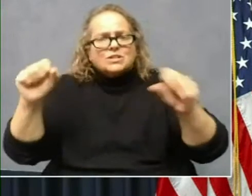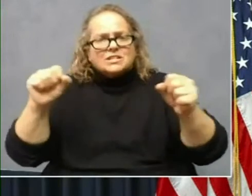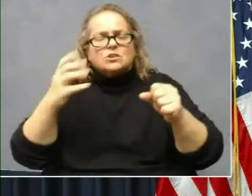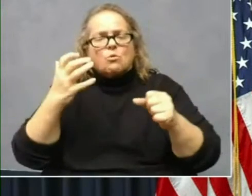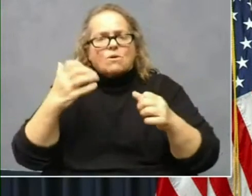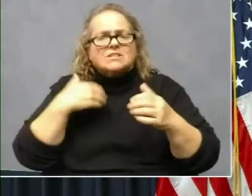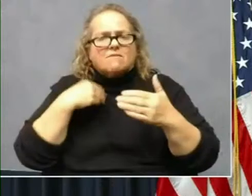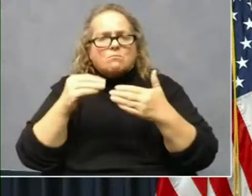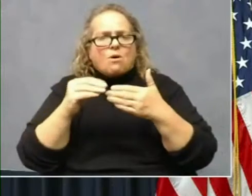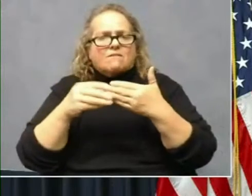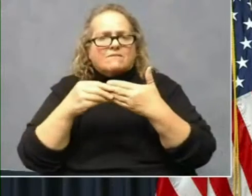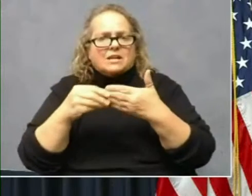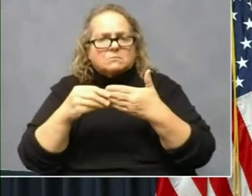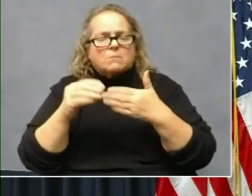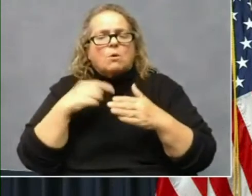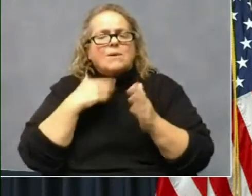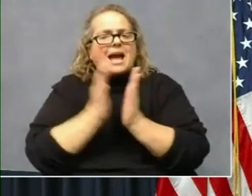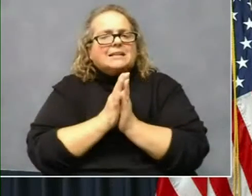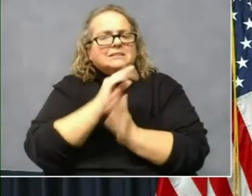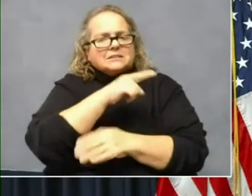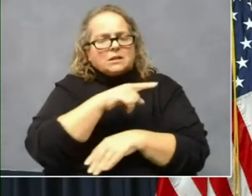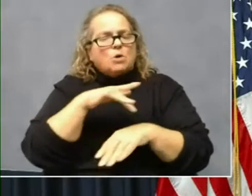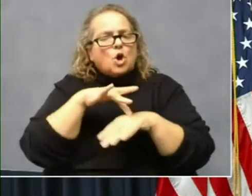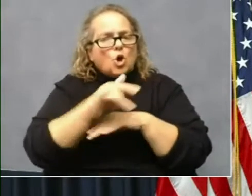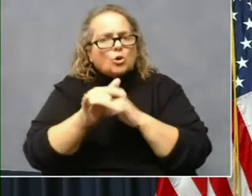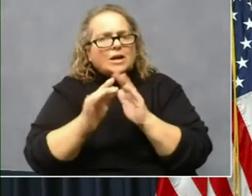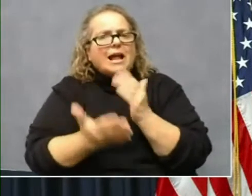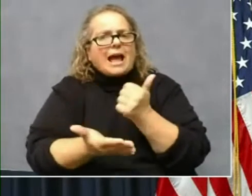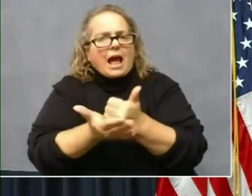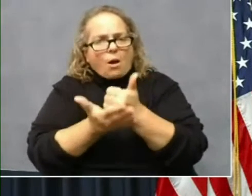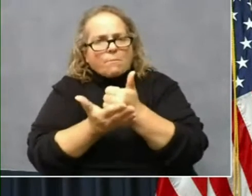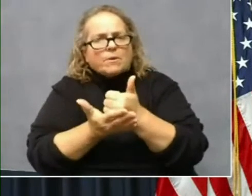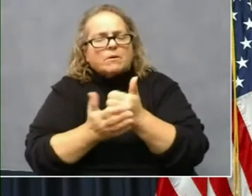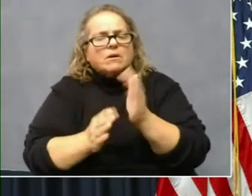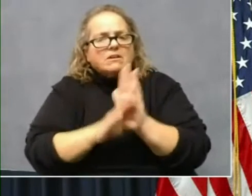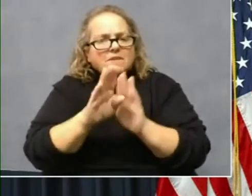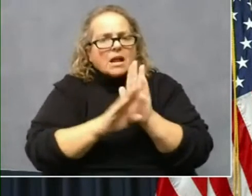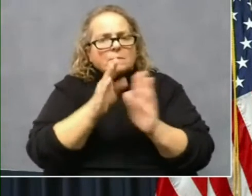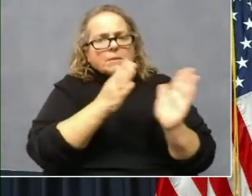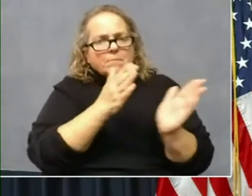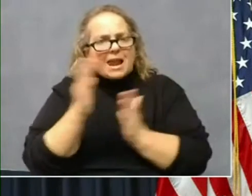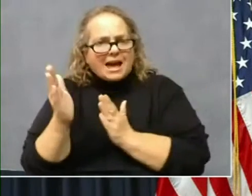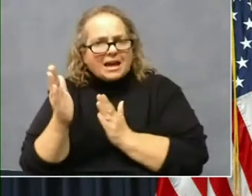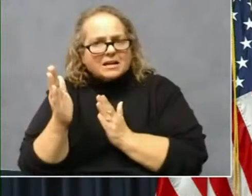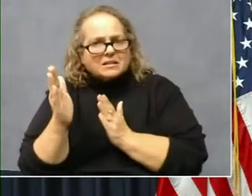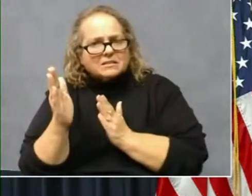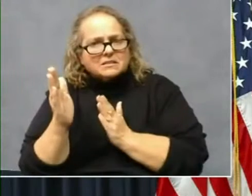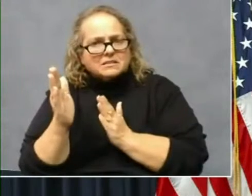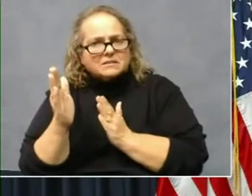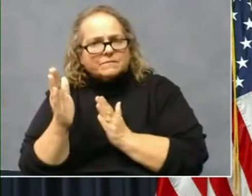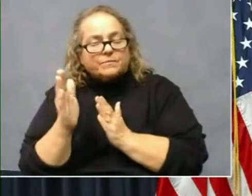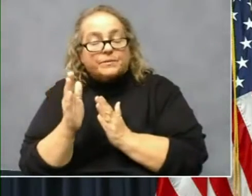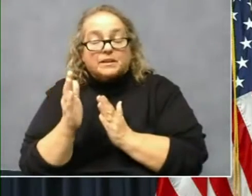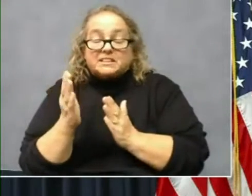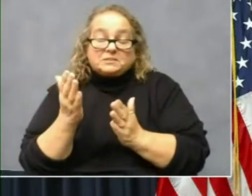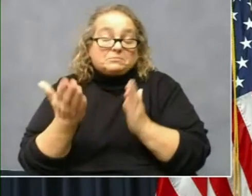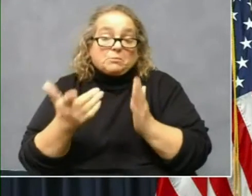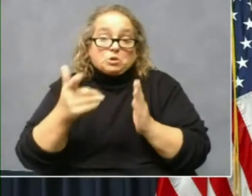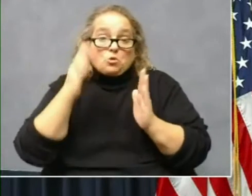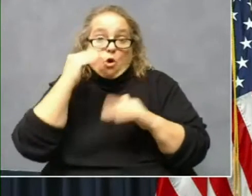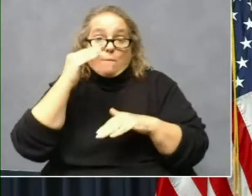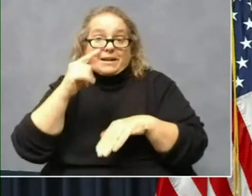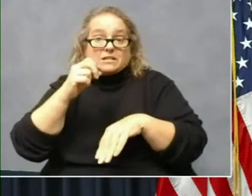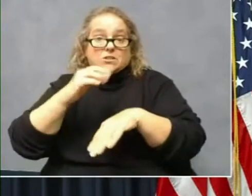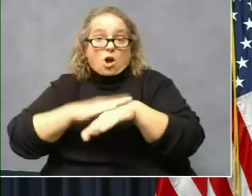process and in their own minds to start making plans. Because while you may hope it's on school grounds. If it comes earlier